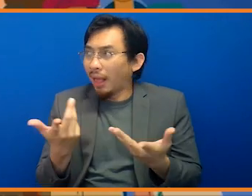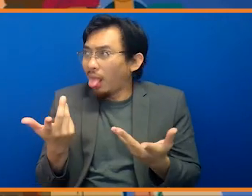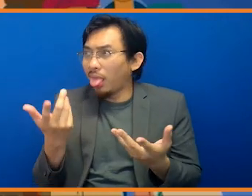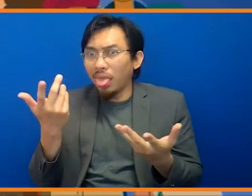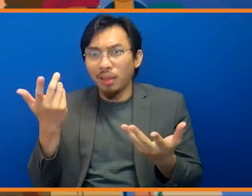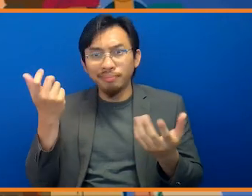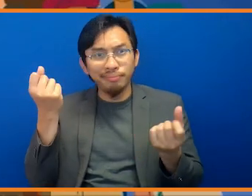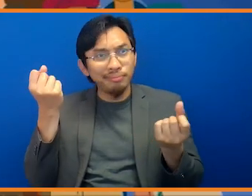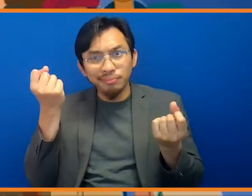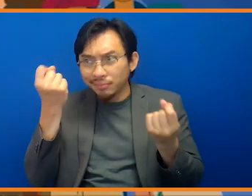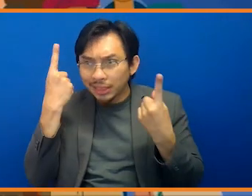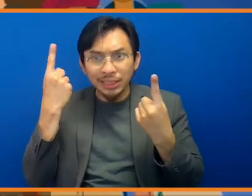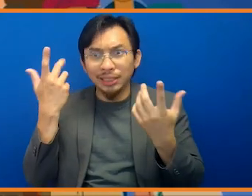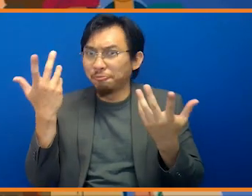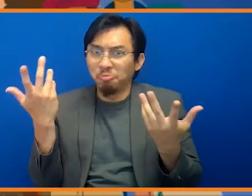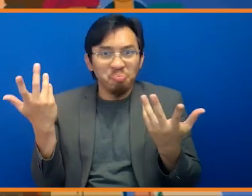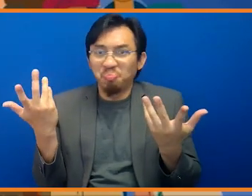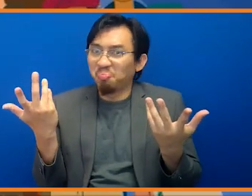being understood.